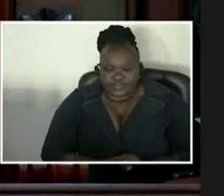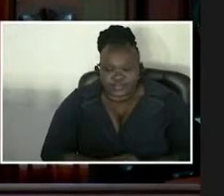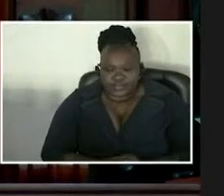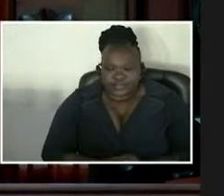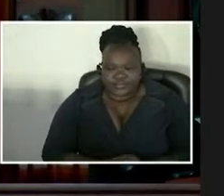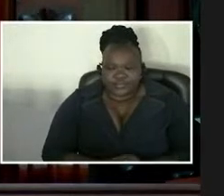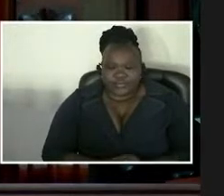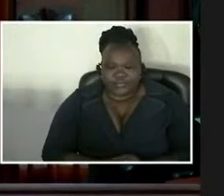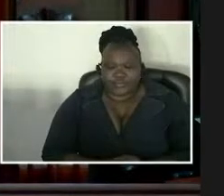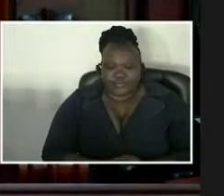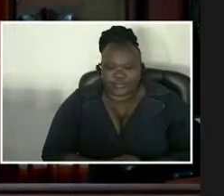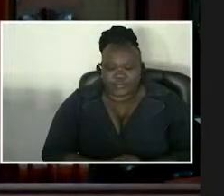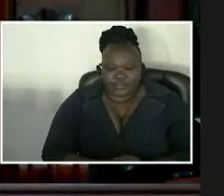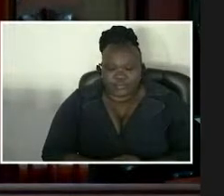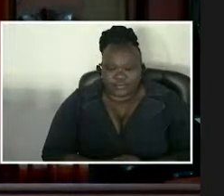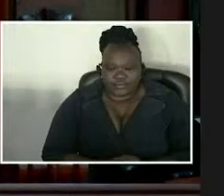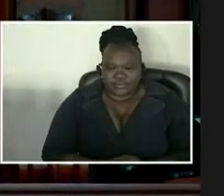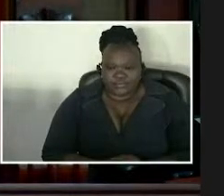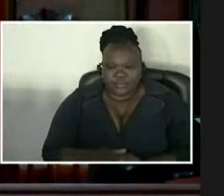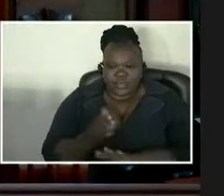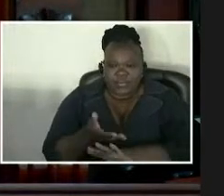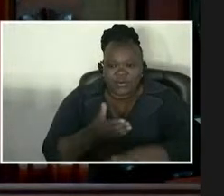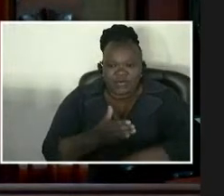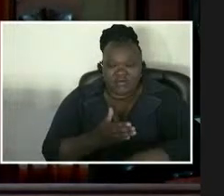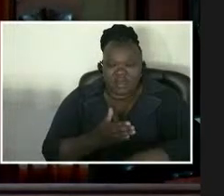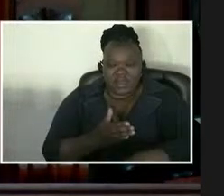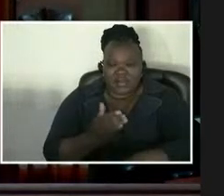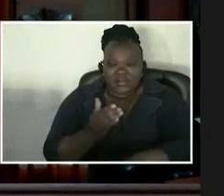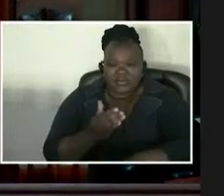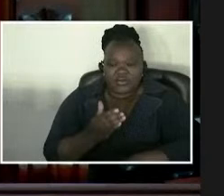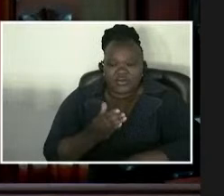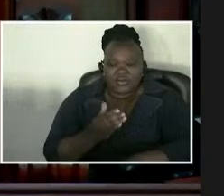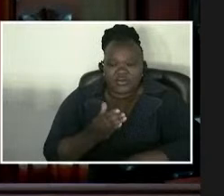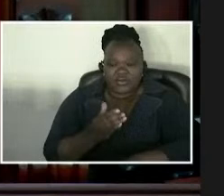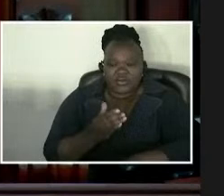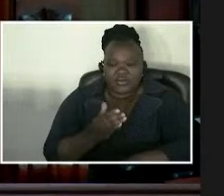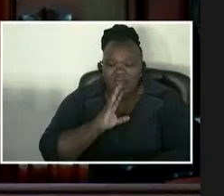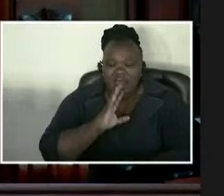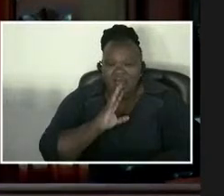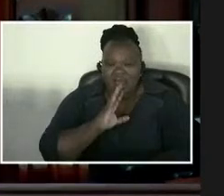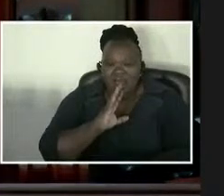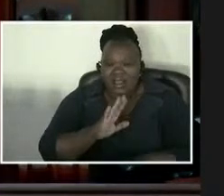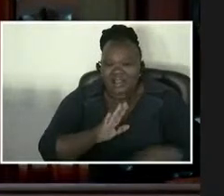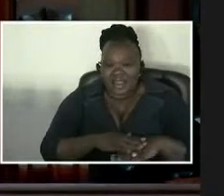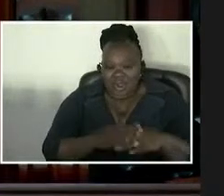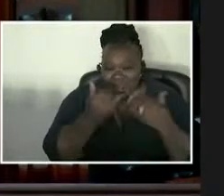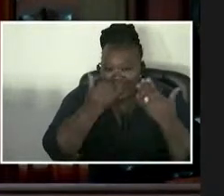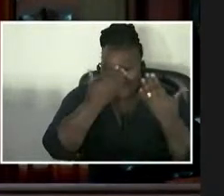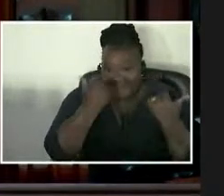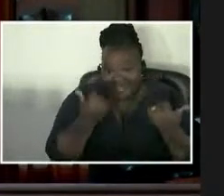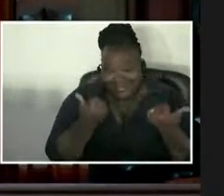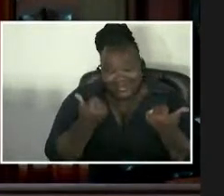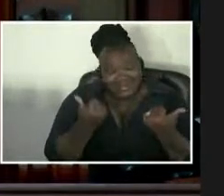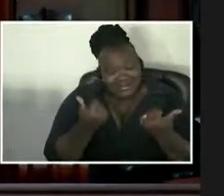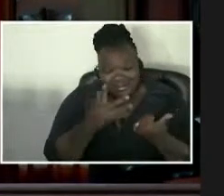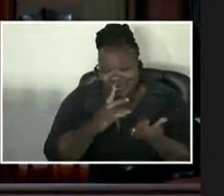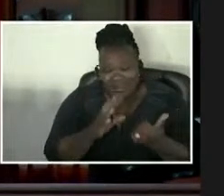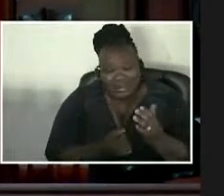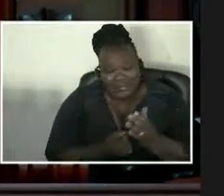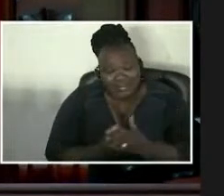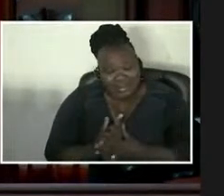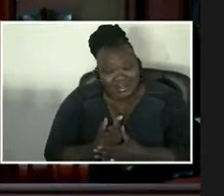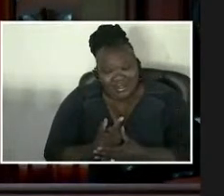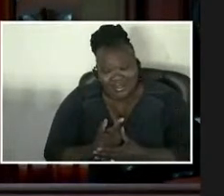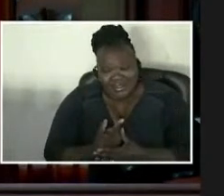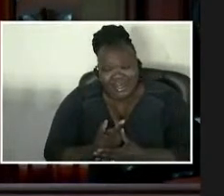problem but the previous speaker was on i don't know whether it had an impact on that on